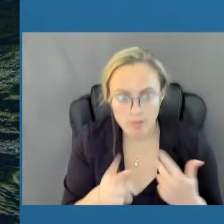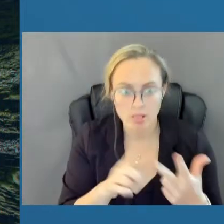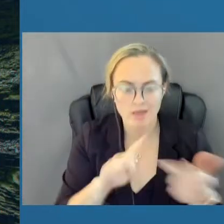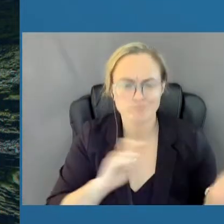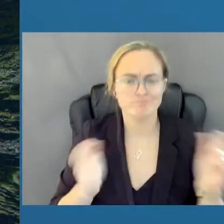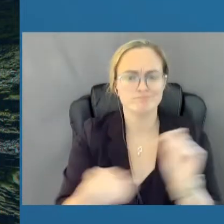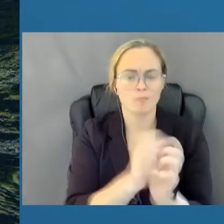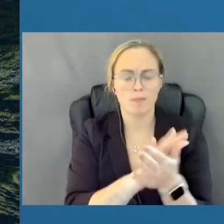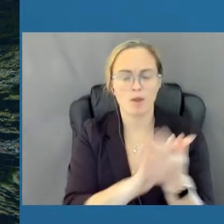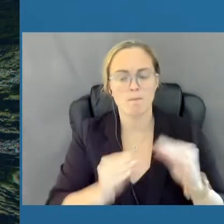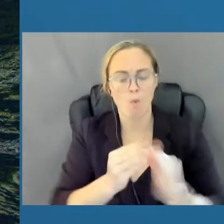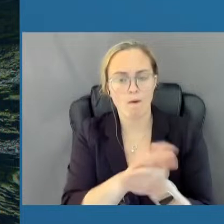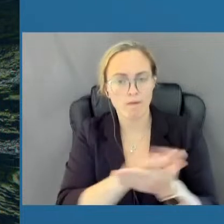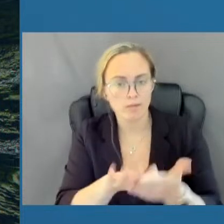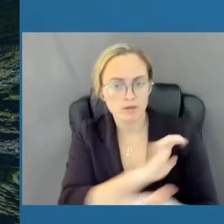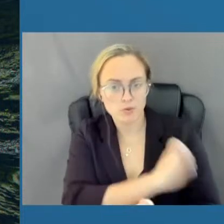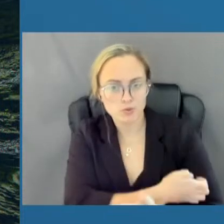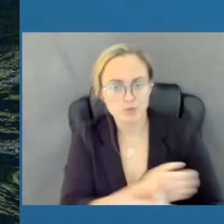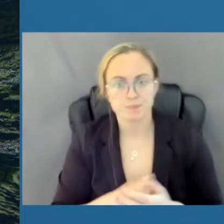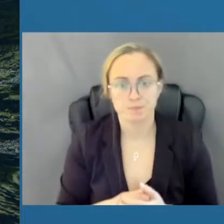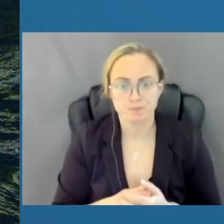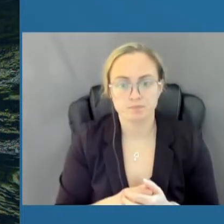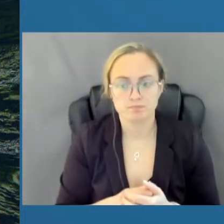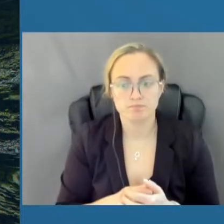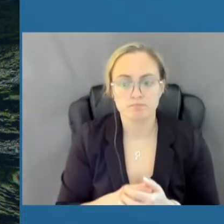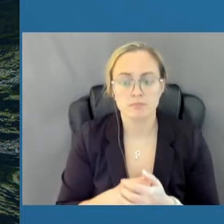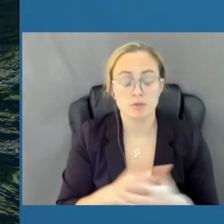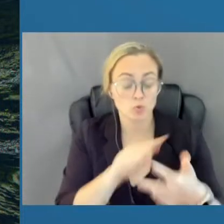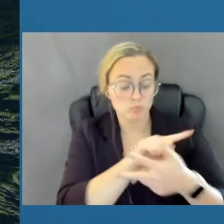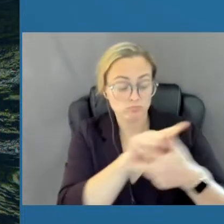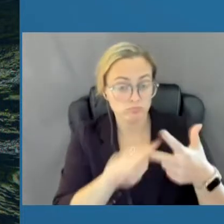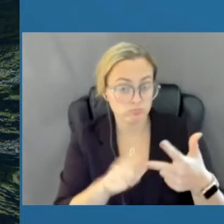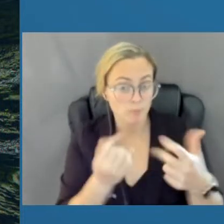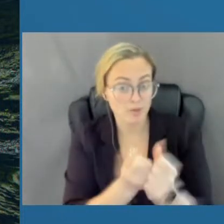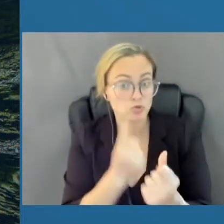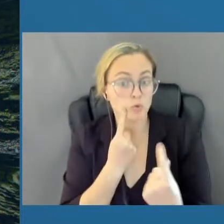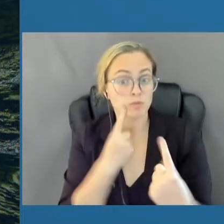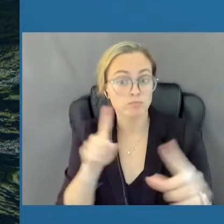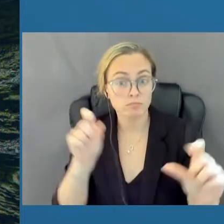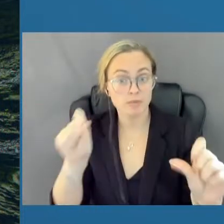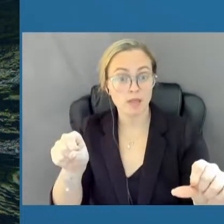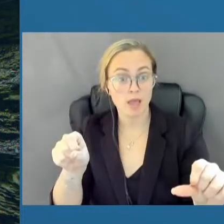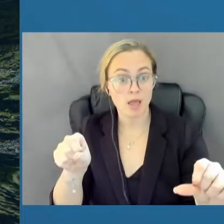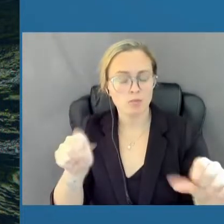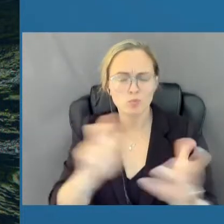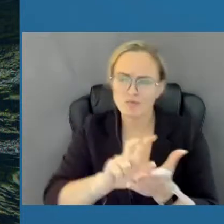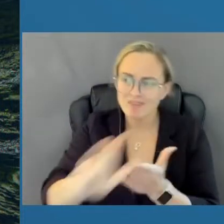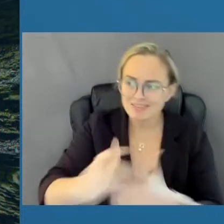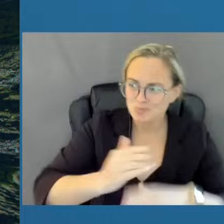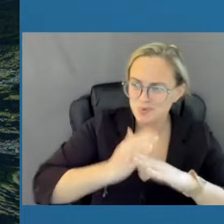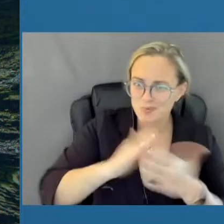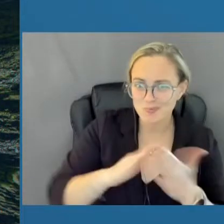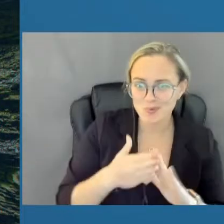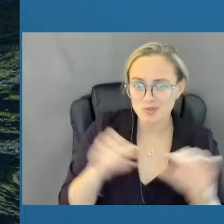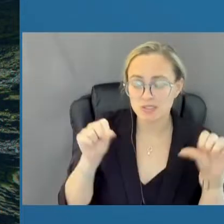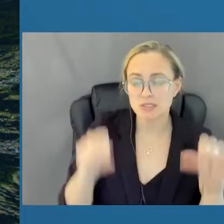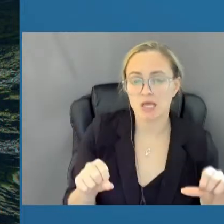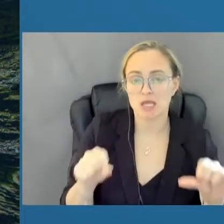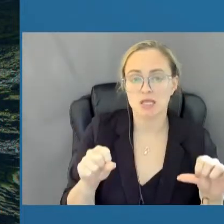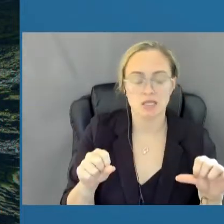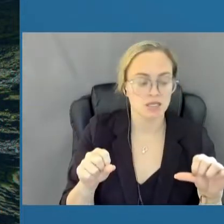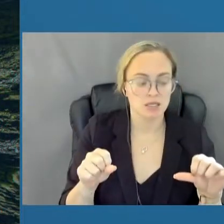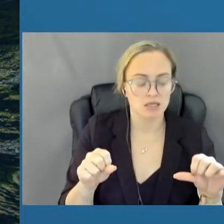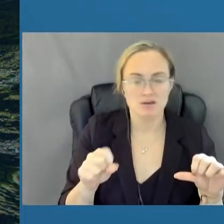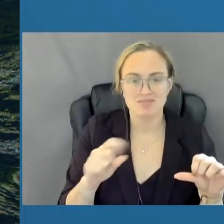energy. As we pursue these energy policies, we're also investing heavily to protect our communities from increasingly